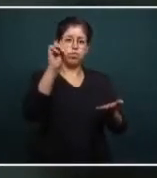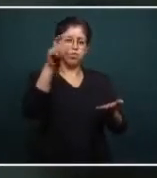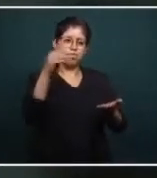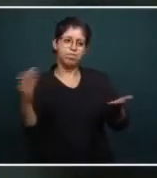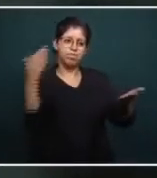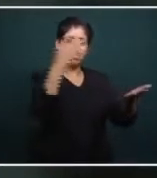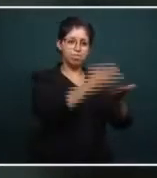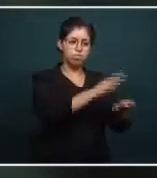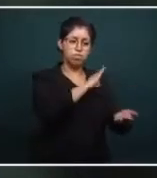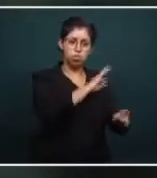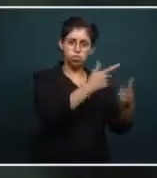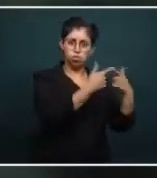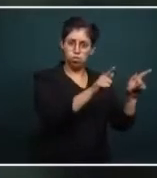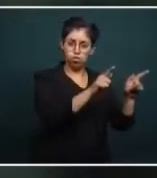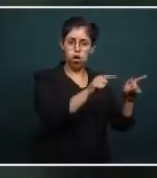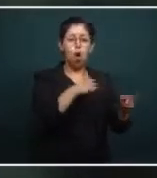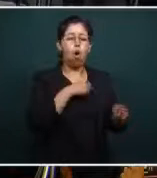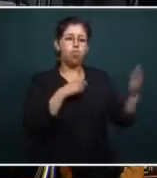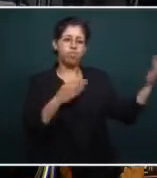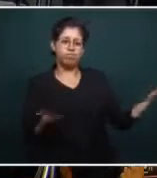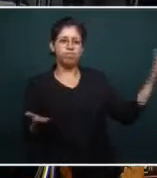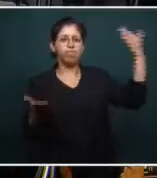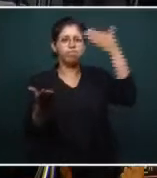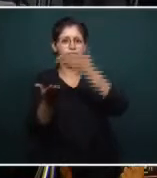or crimes